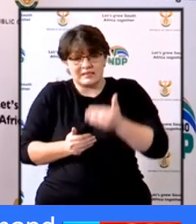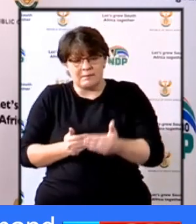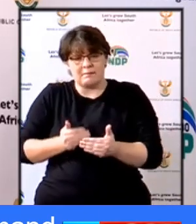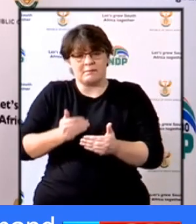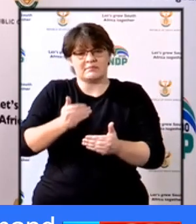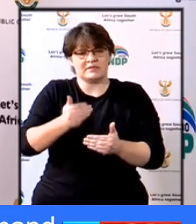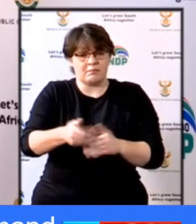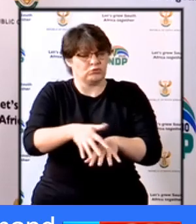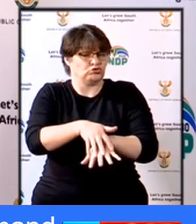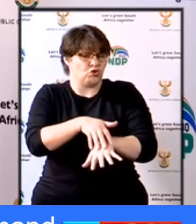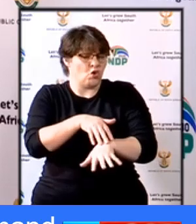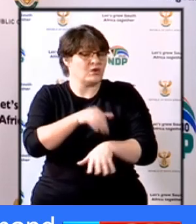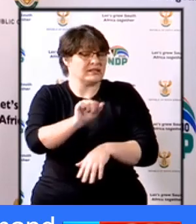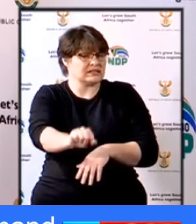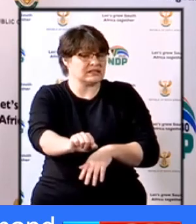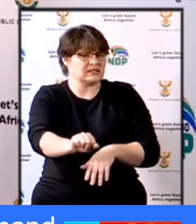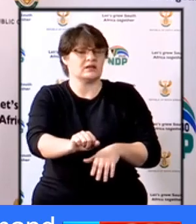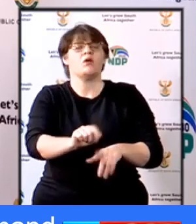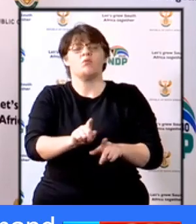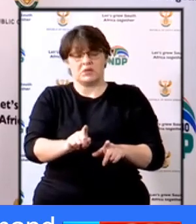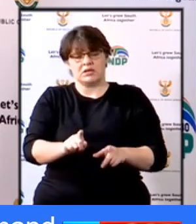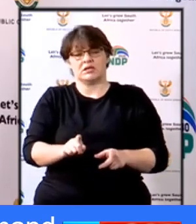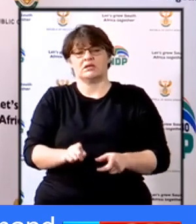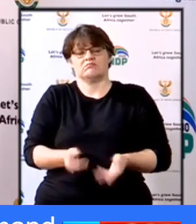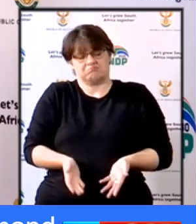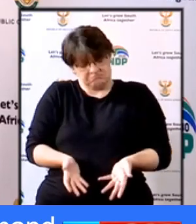we will also permit